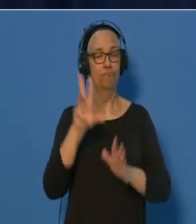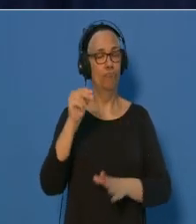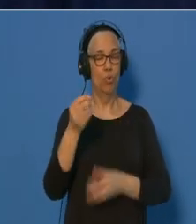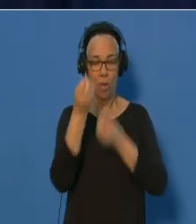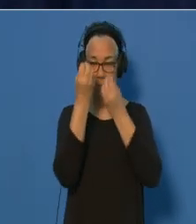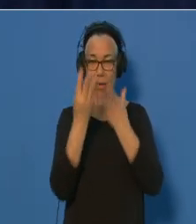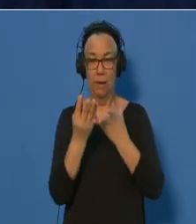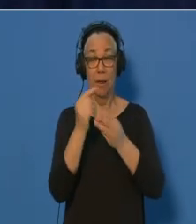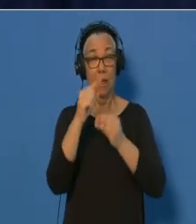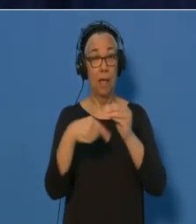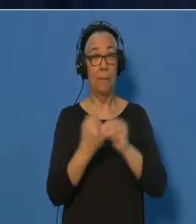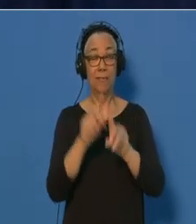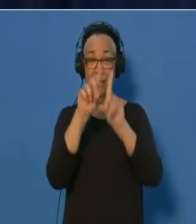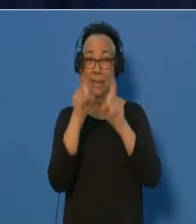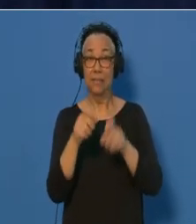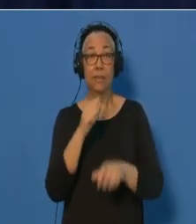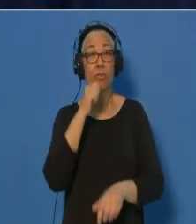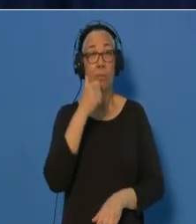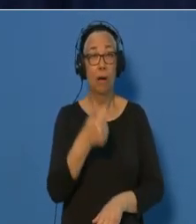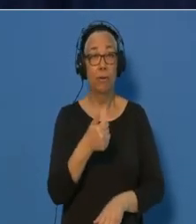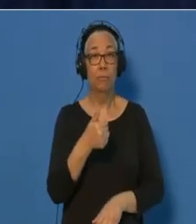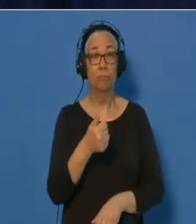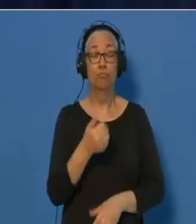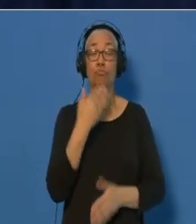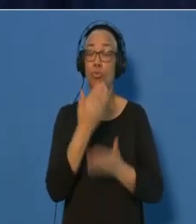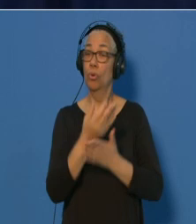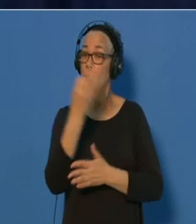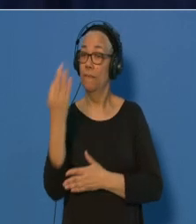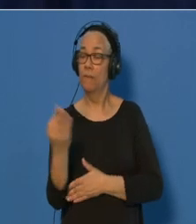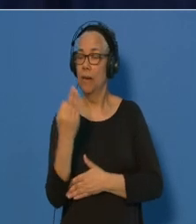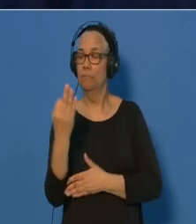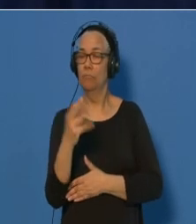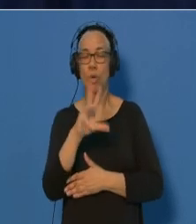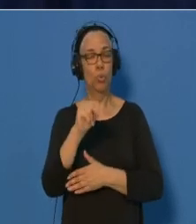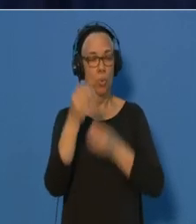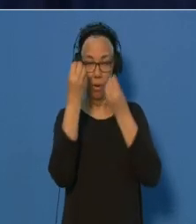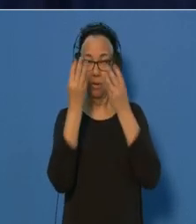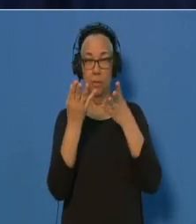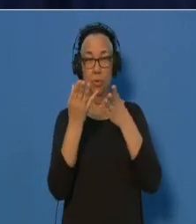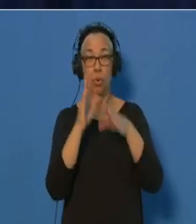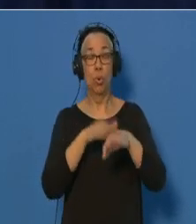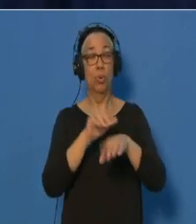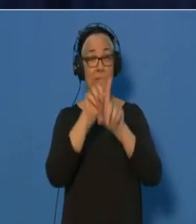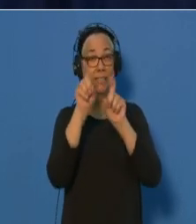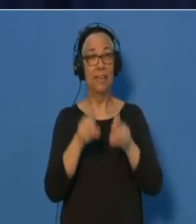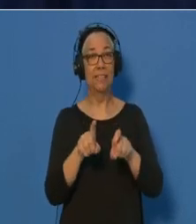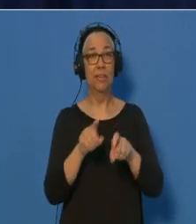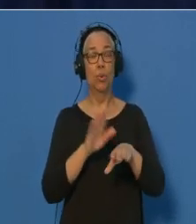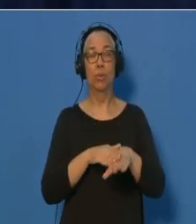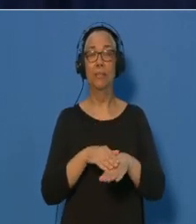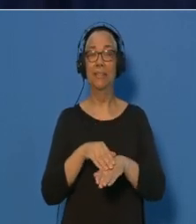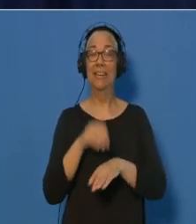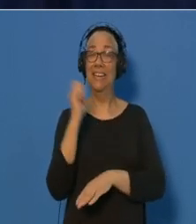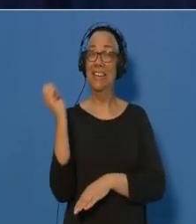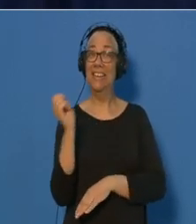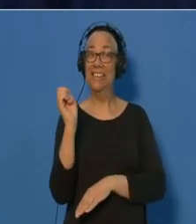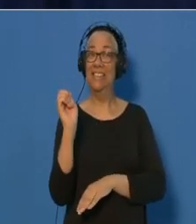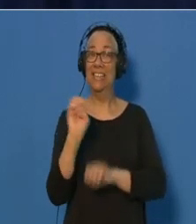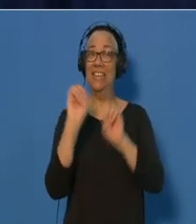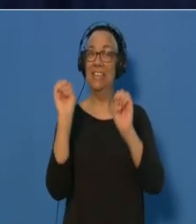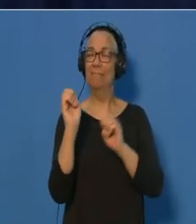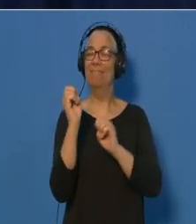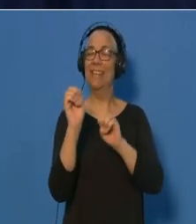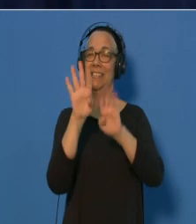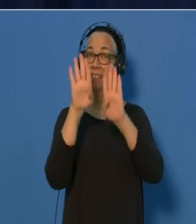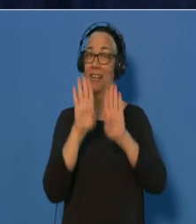the testing tomorrow, Good Friday, and there will be no update on testing on Easter Sunday. However, we will be